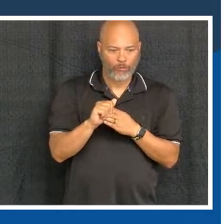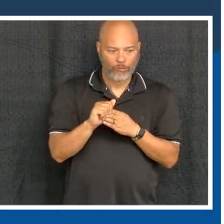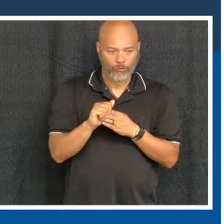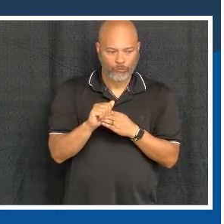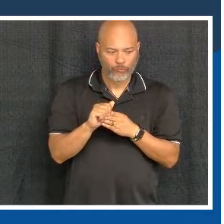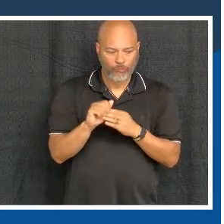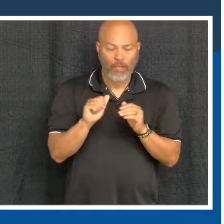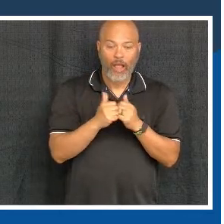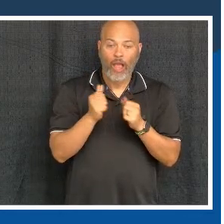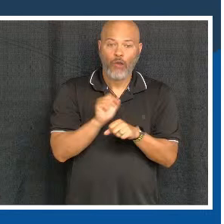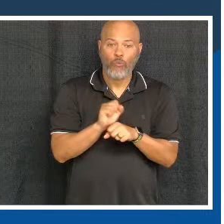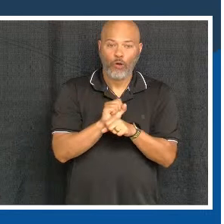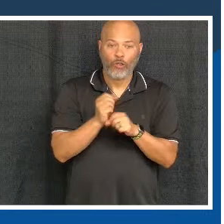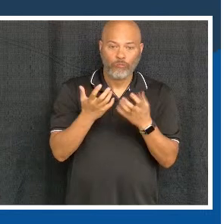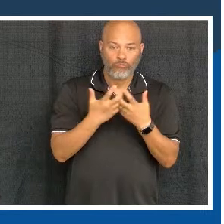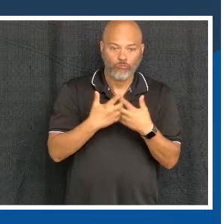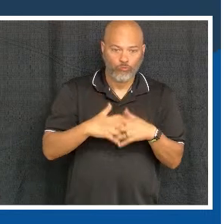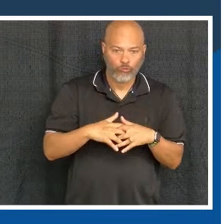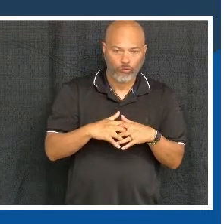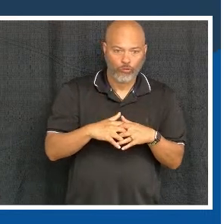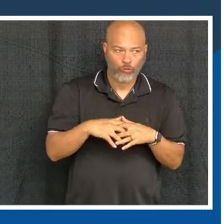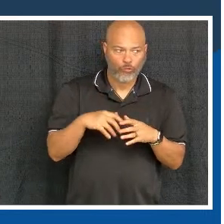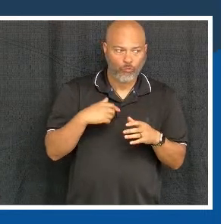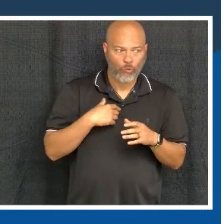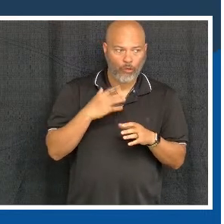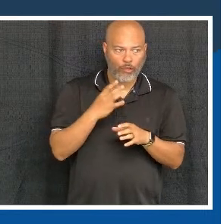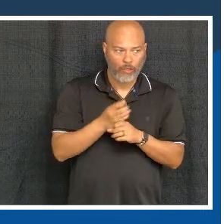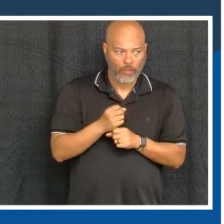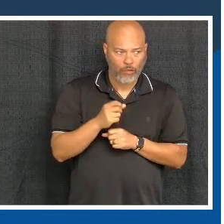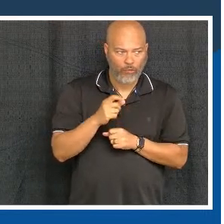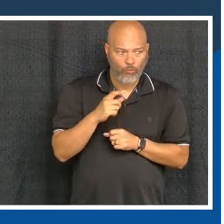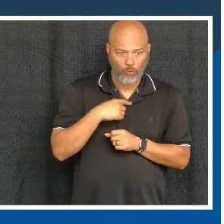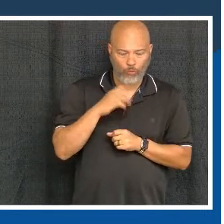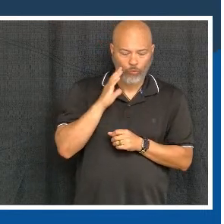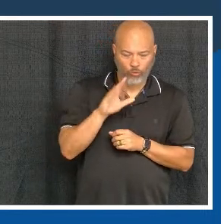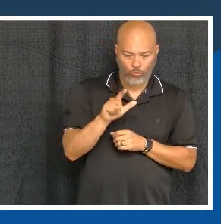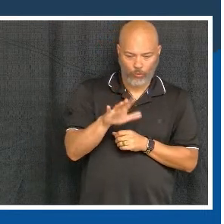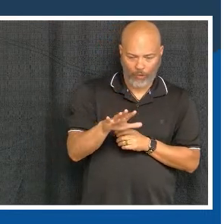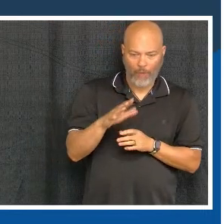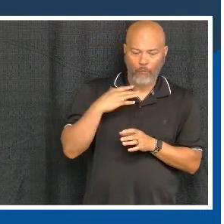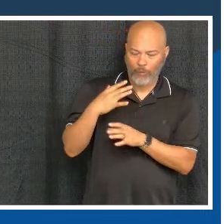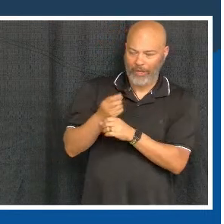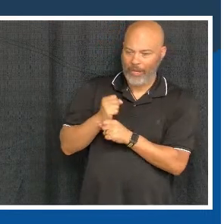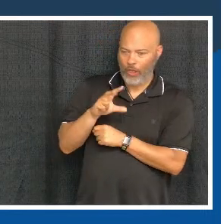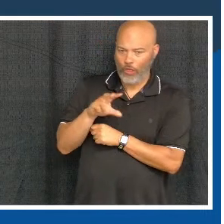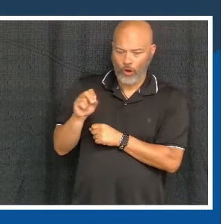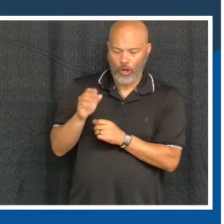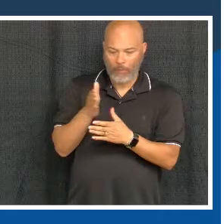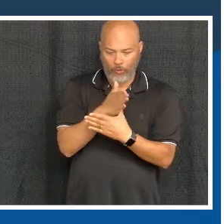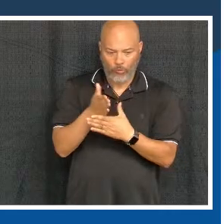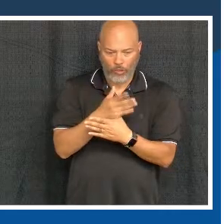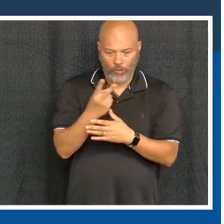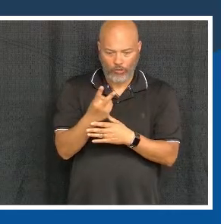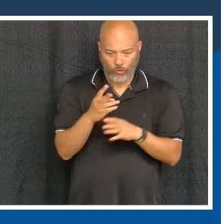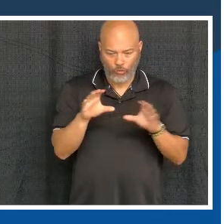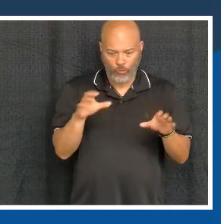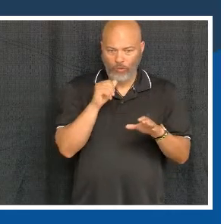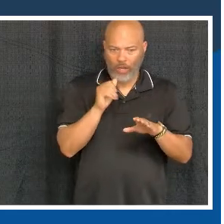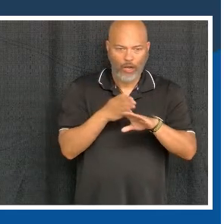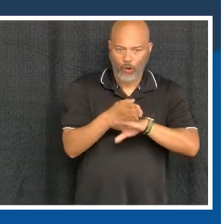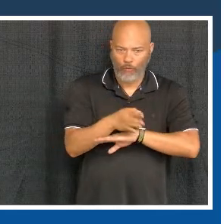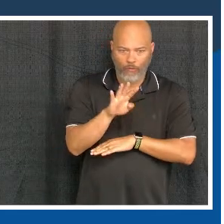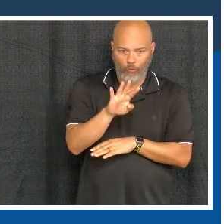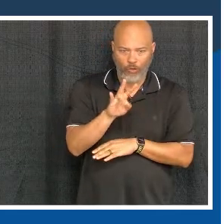The way it works out, we're basically going for $25 million, but we'll get $30 million. And between the two, it won't exceed $47